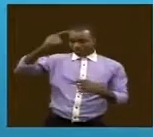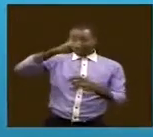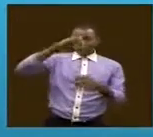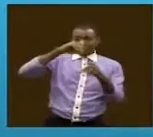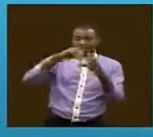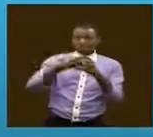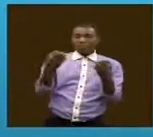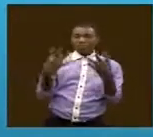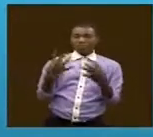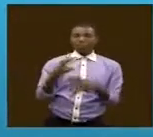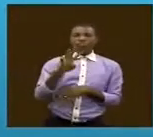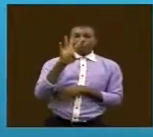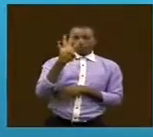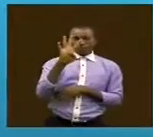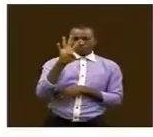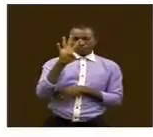1,